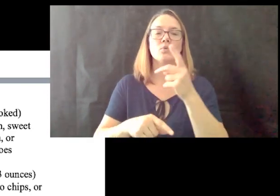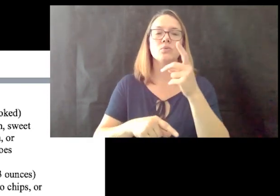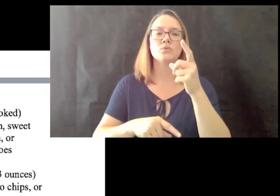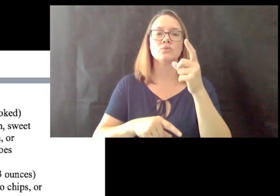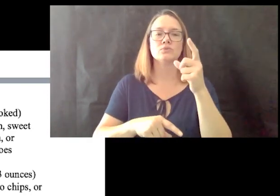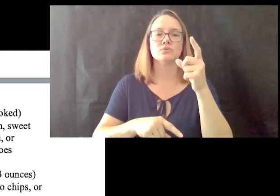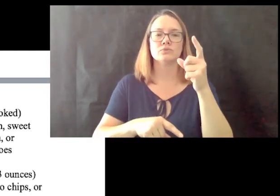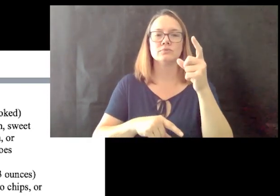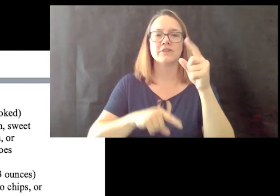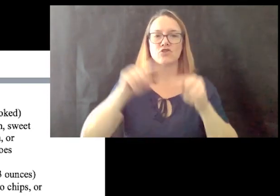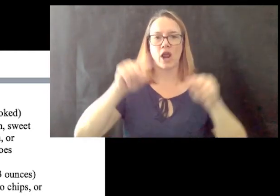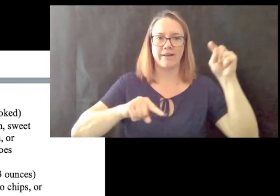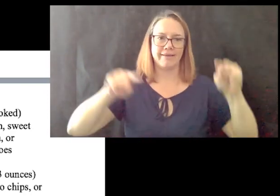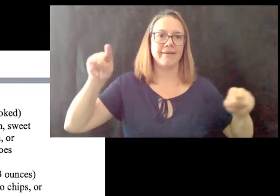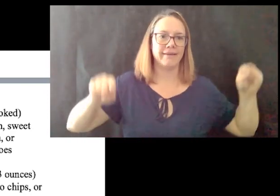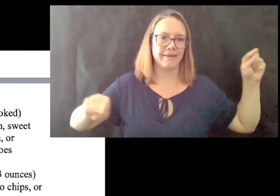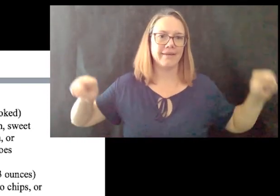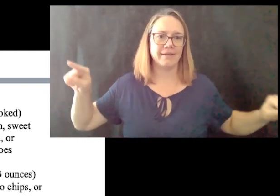here.